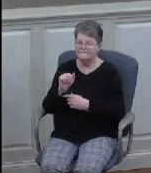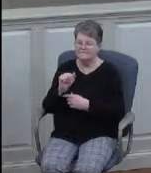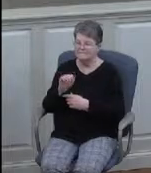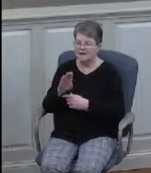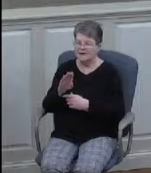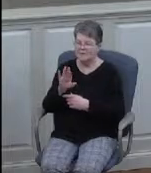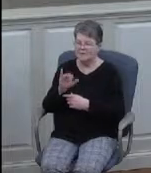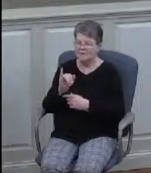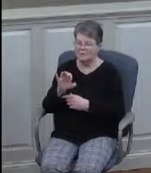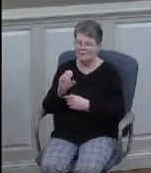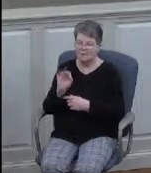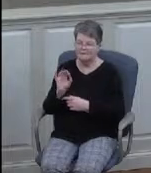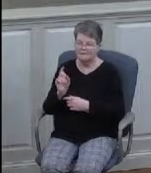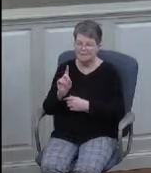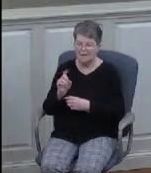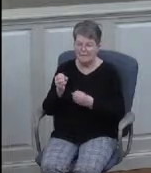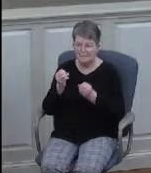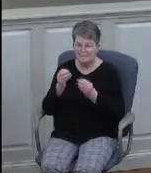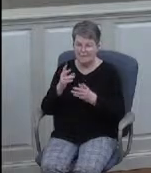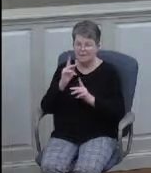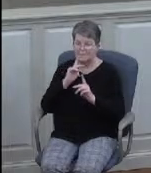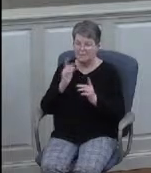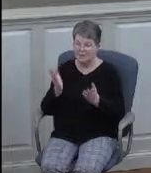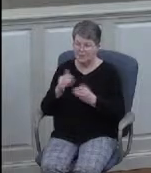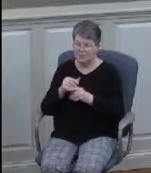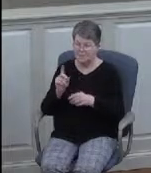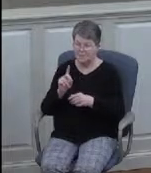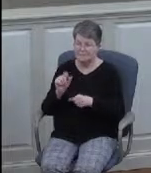it's something that a lot of people here have been working on,